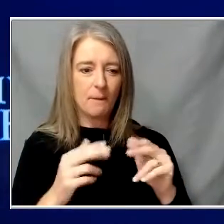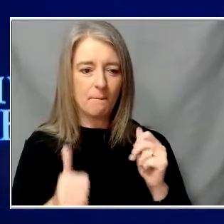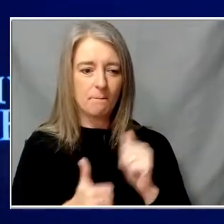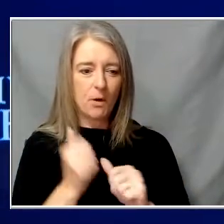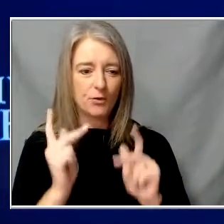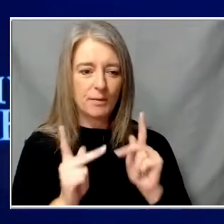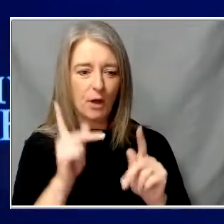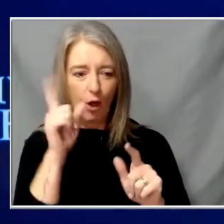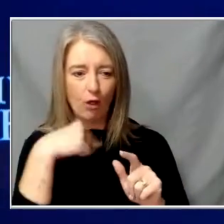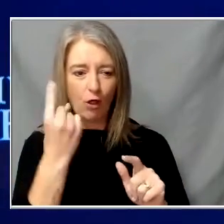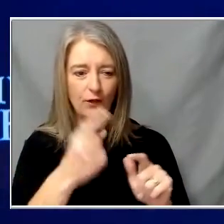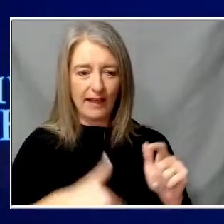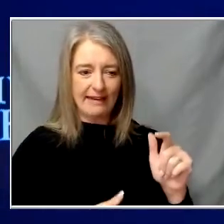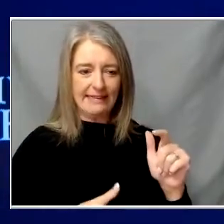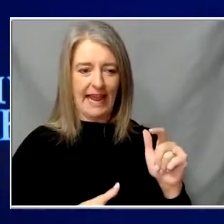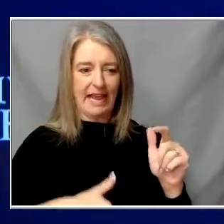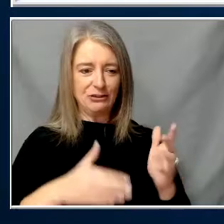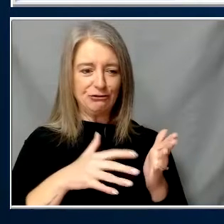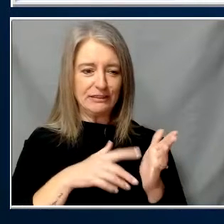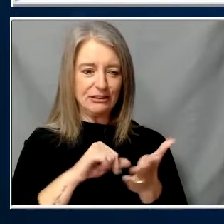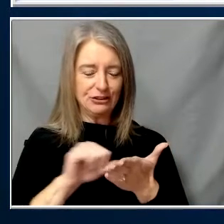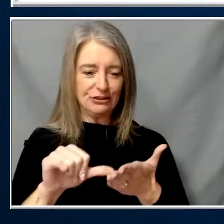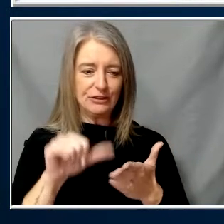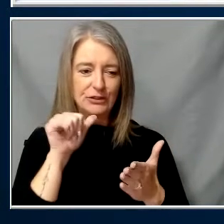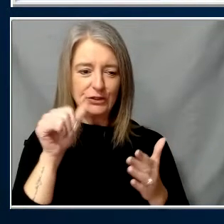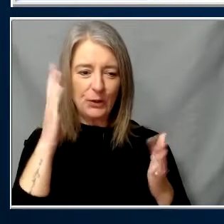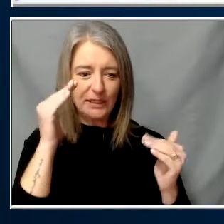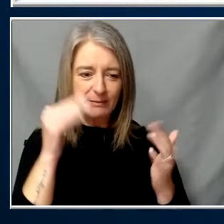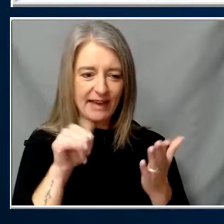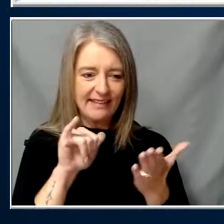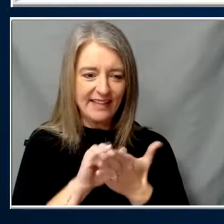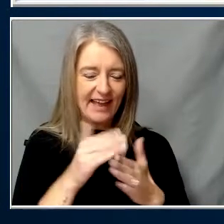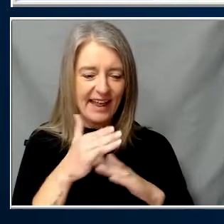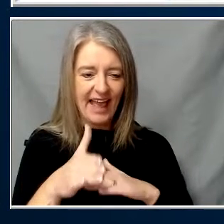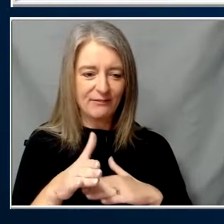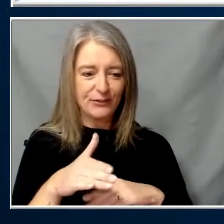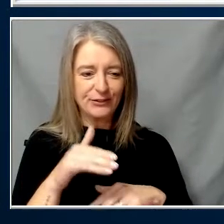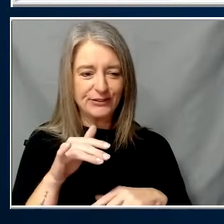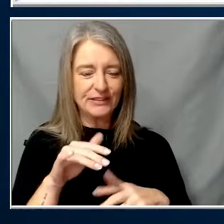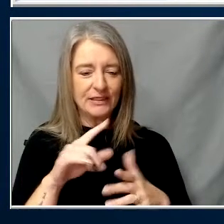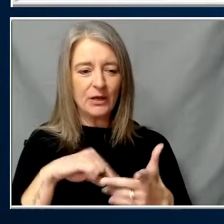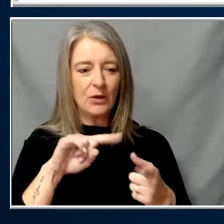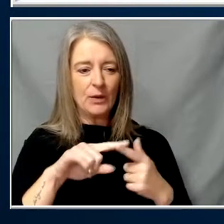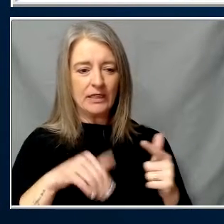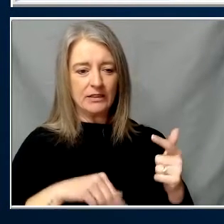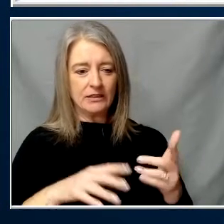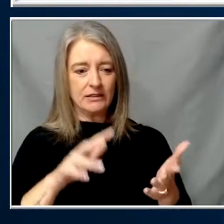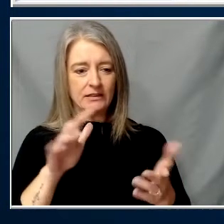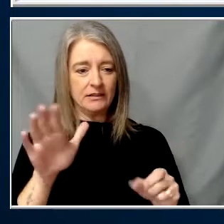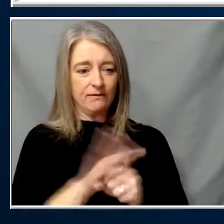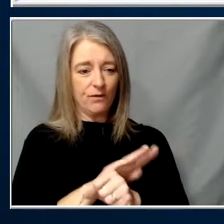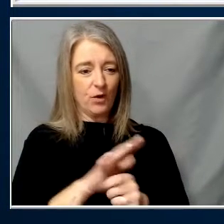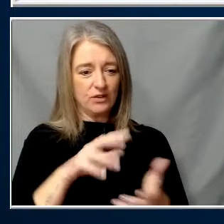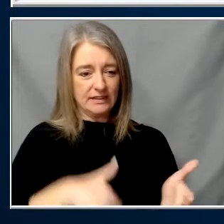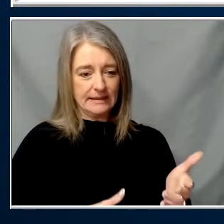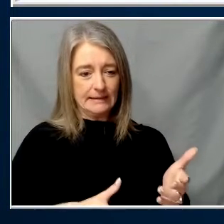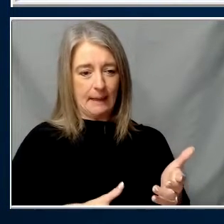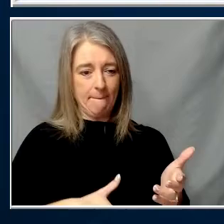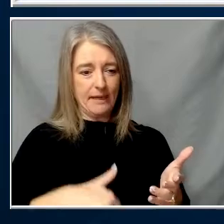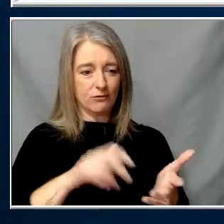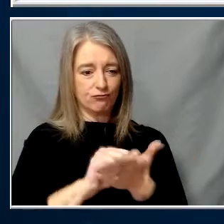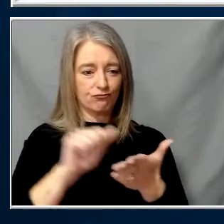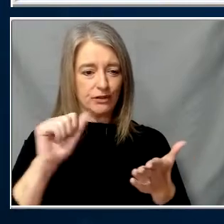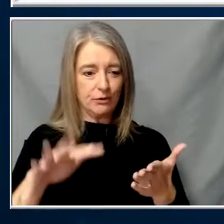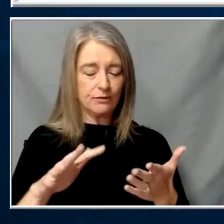after a gastrectomy, so don't expect that after a stomach. Whenever your stomach is completely removed. Okay, yeah, but that's a lot of determination.